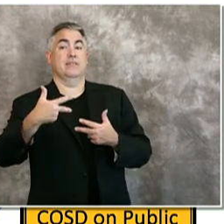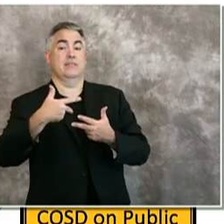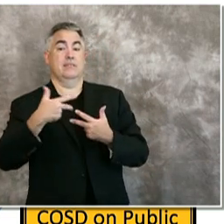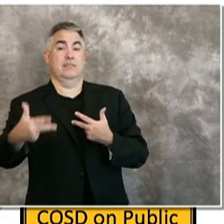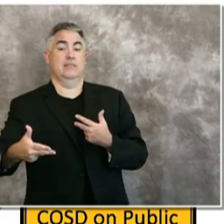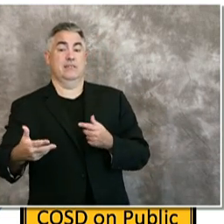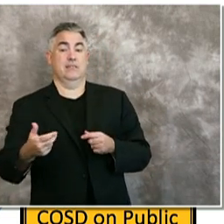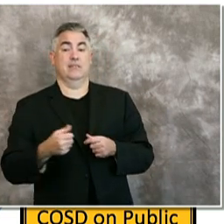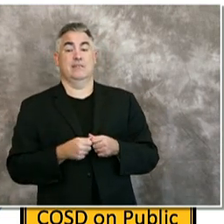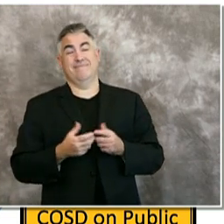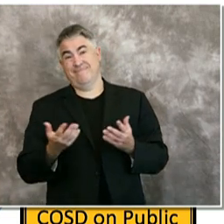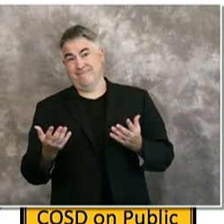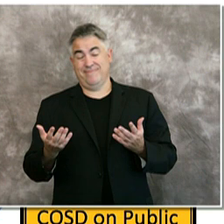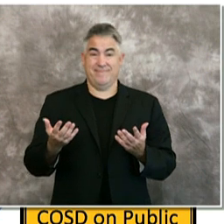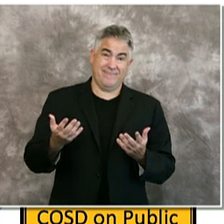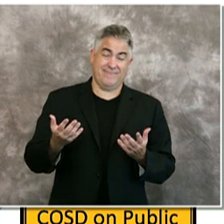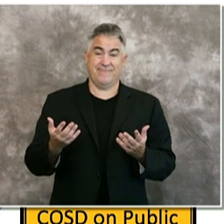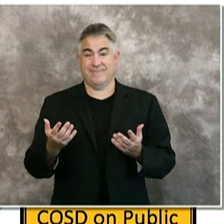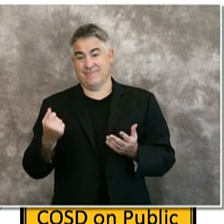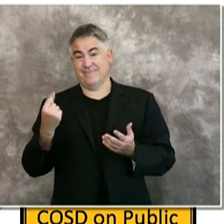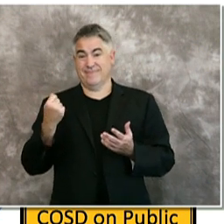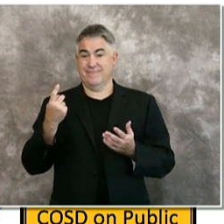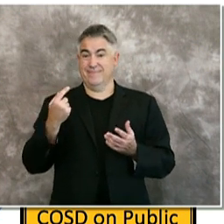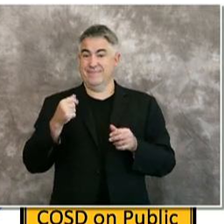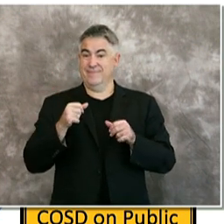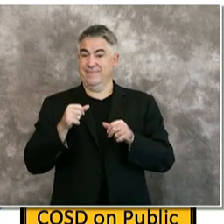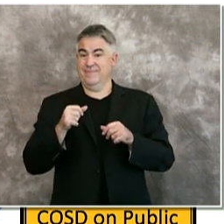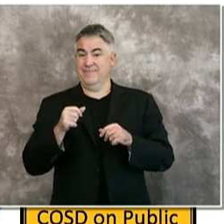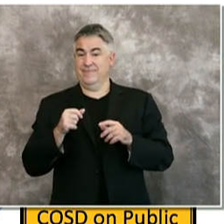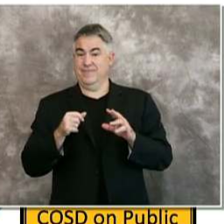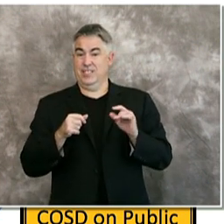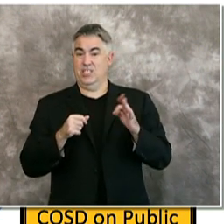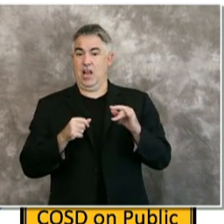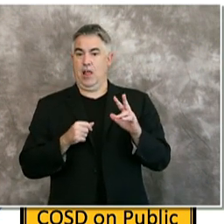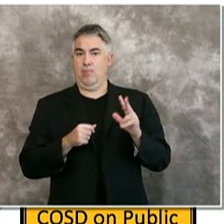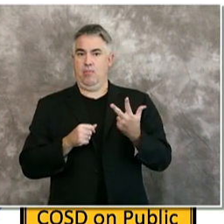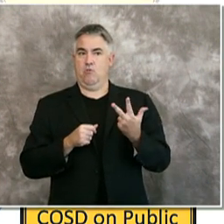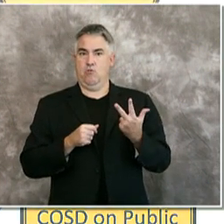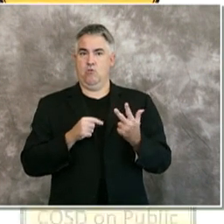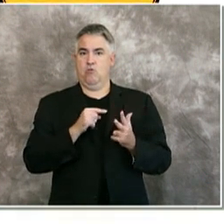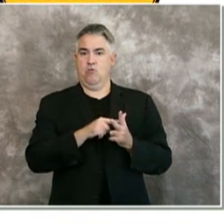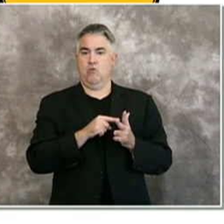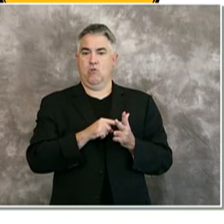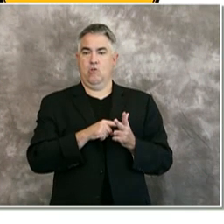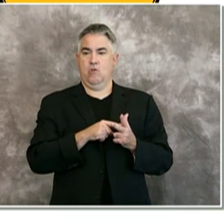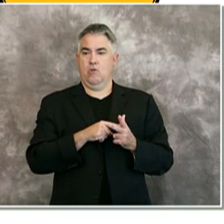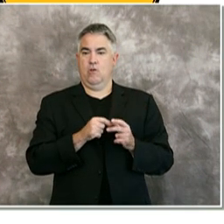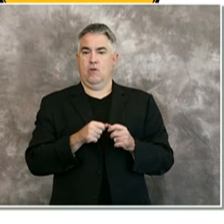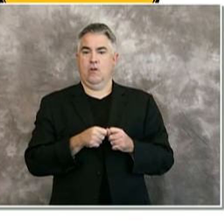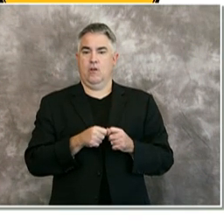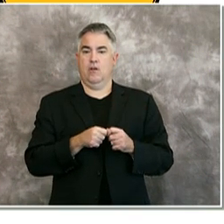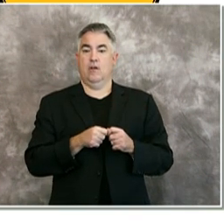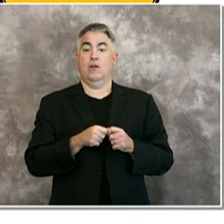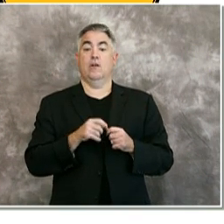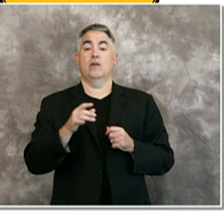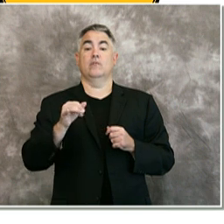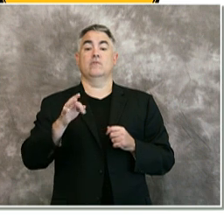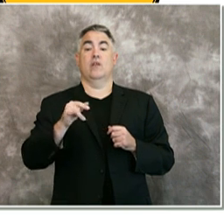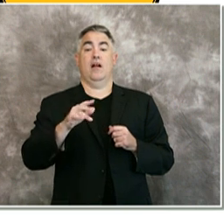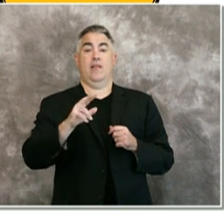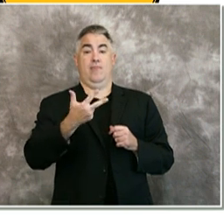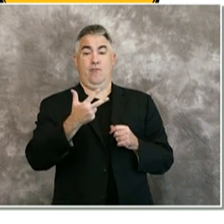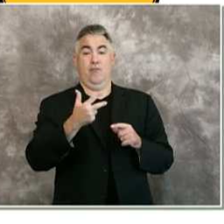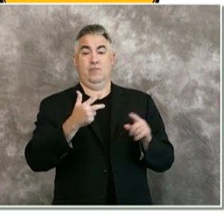permanently placed on it on July 3rd. If we go to the next slide, July 3rd through July 5th,